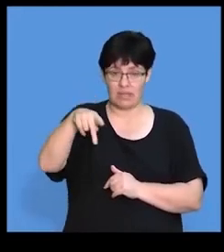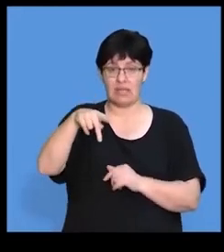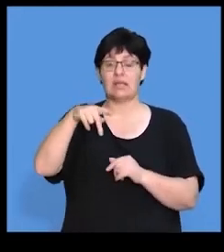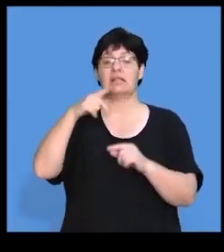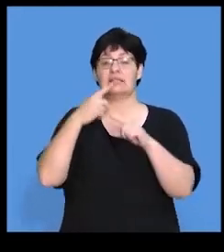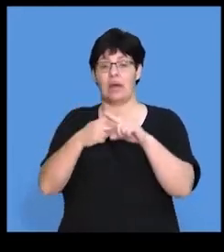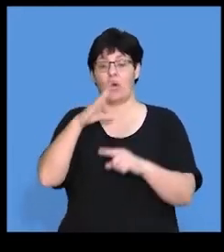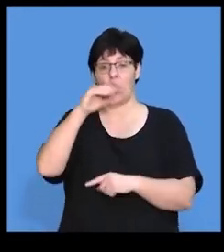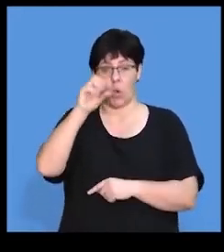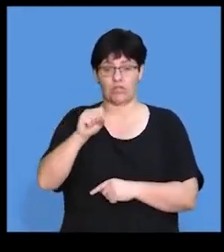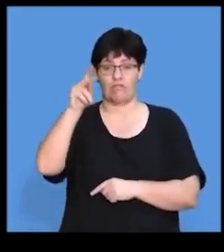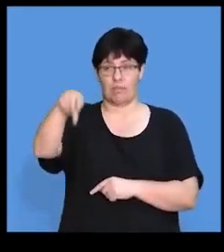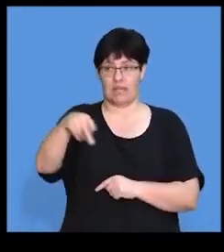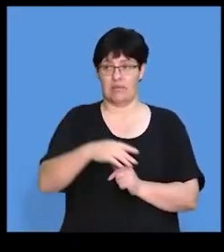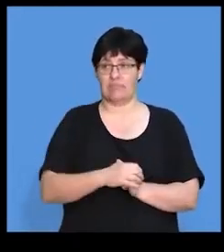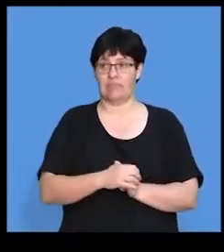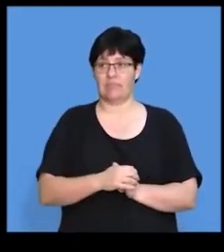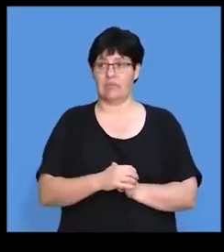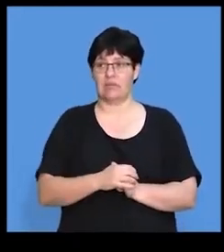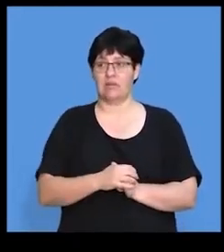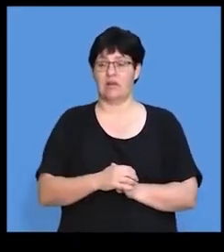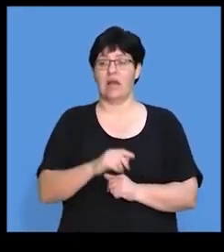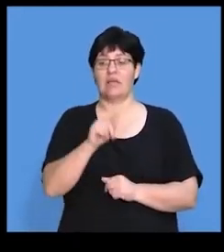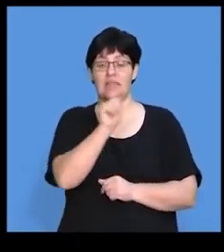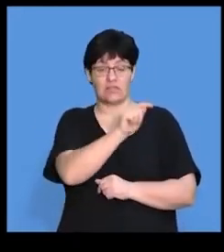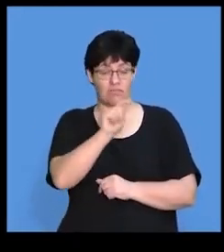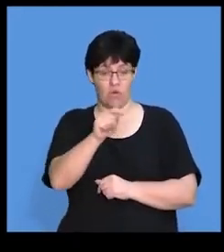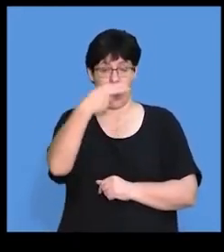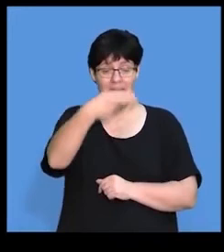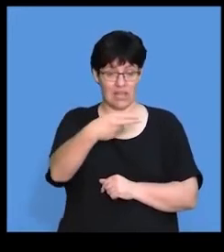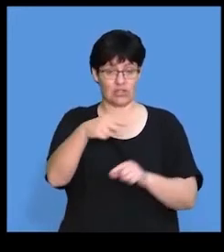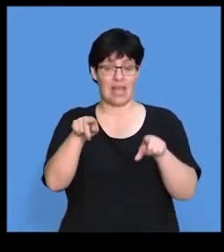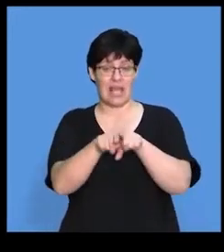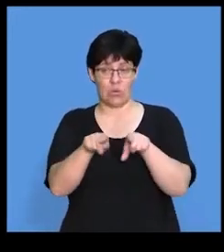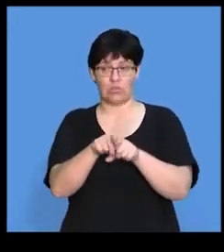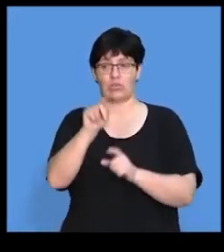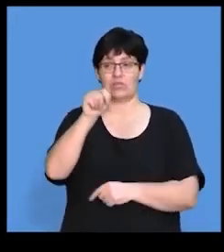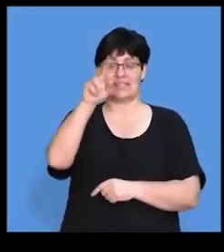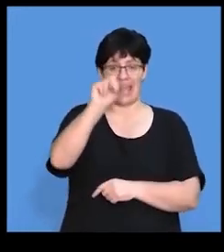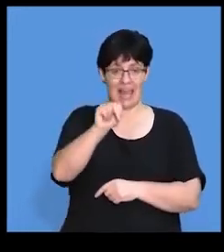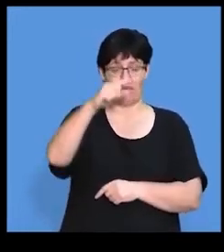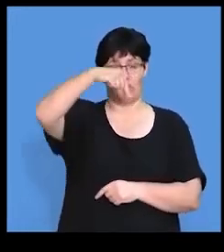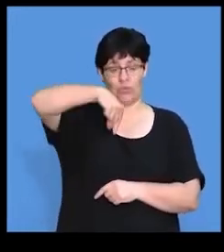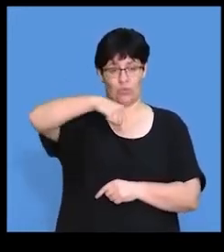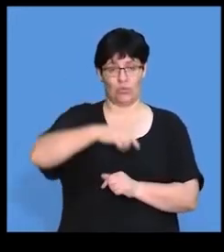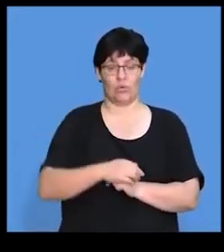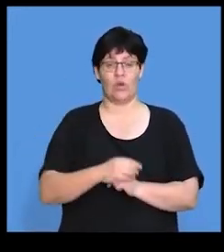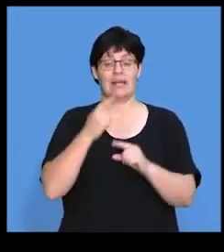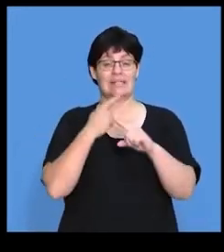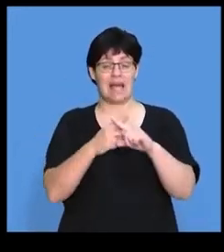p times cos of p. Okay, so therefore h is equal to tan of